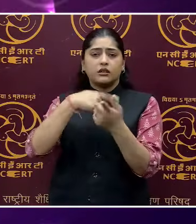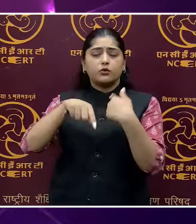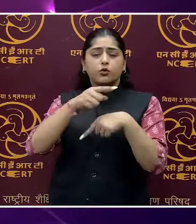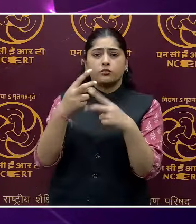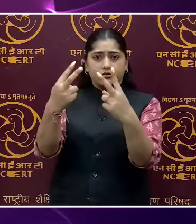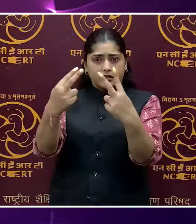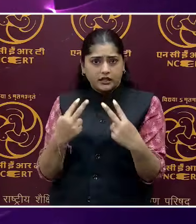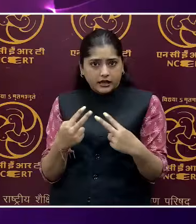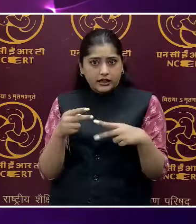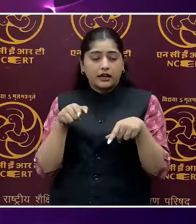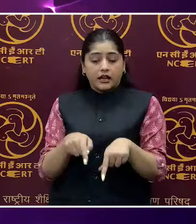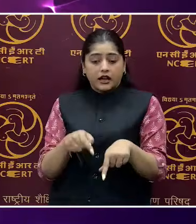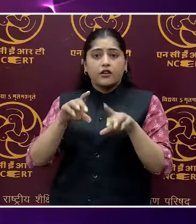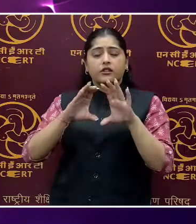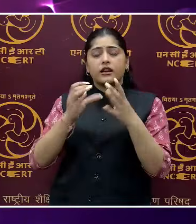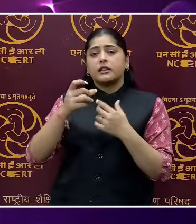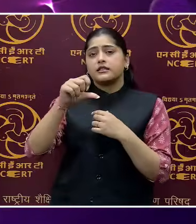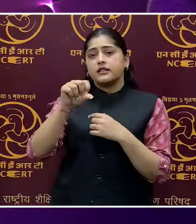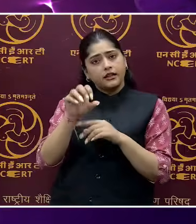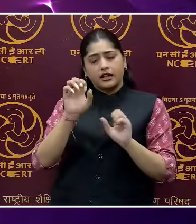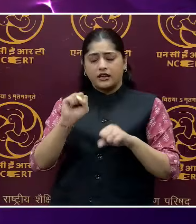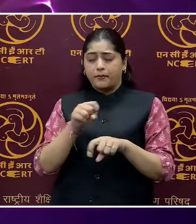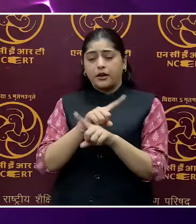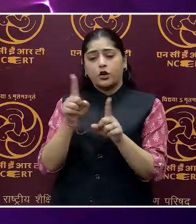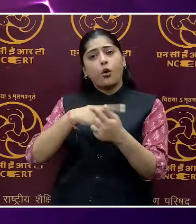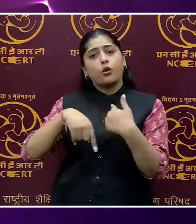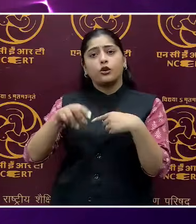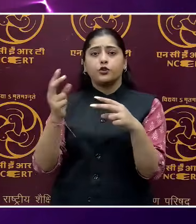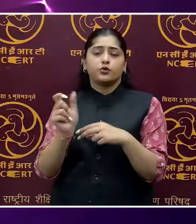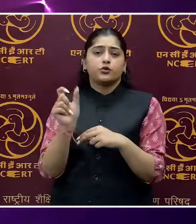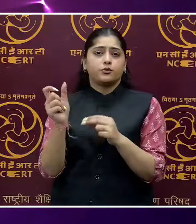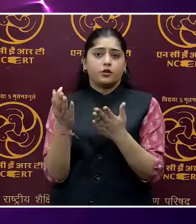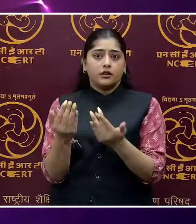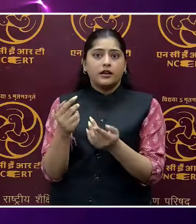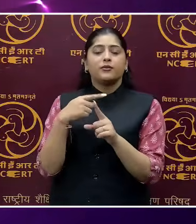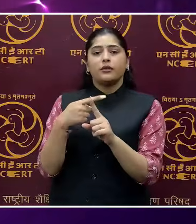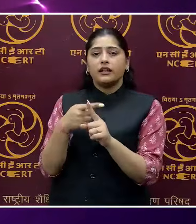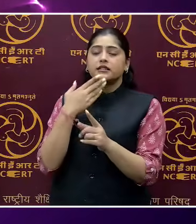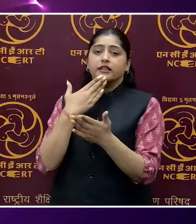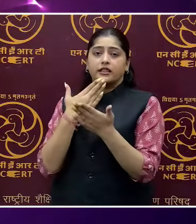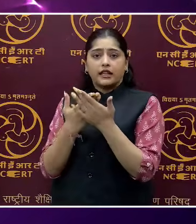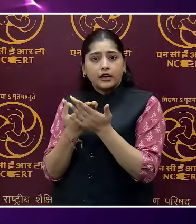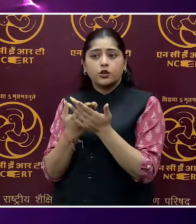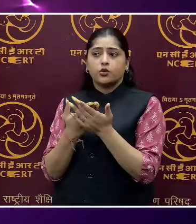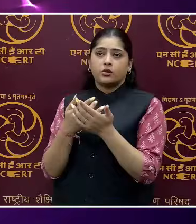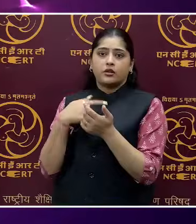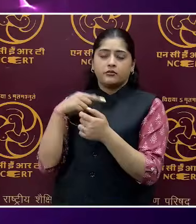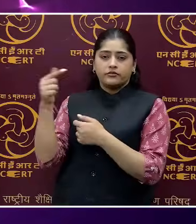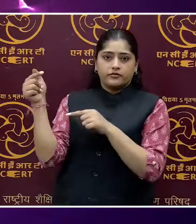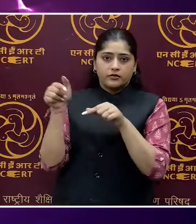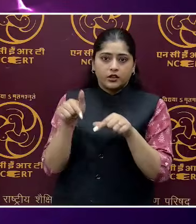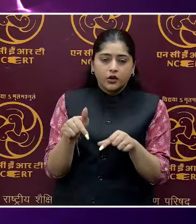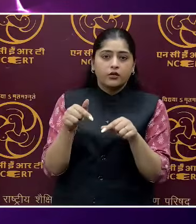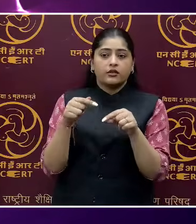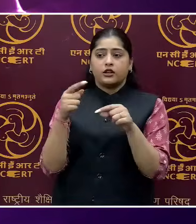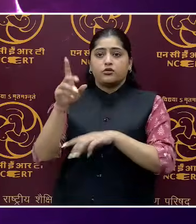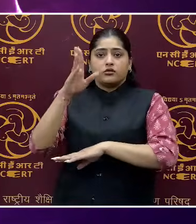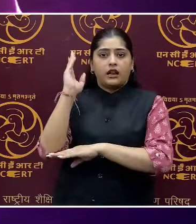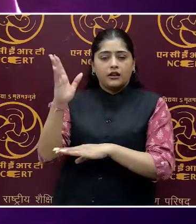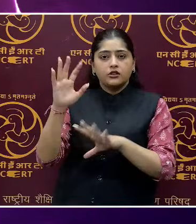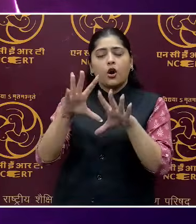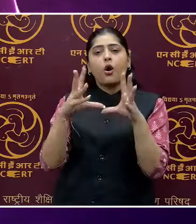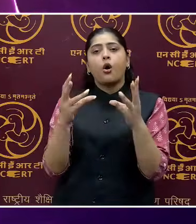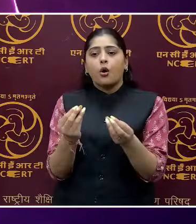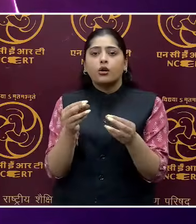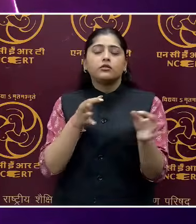students of class 9. Thank you so much, ma'am, for this insightful session. Thank you. And for coming here in the studio and elaborate this,